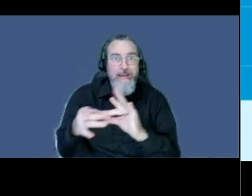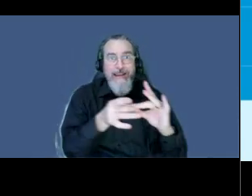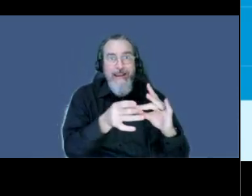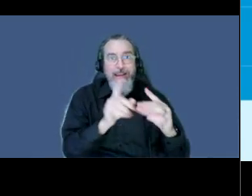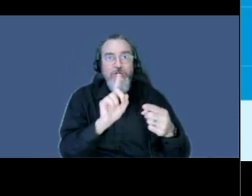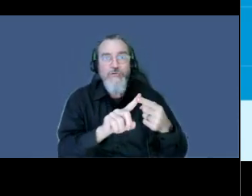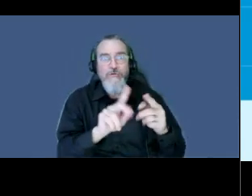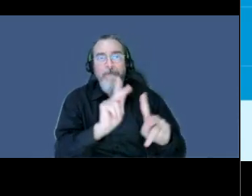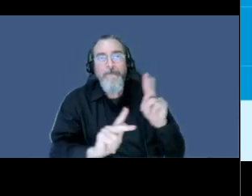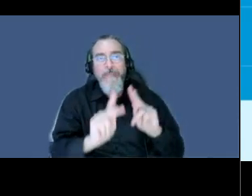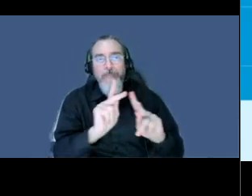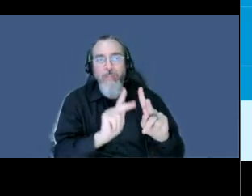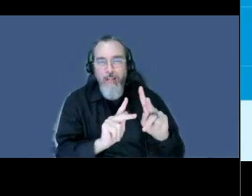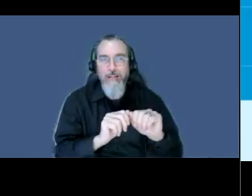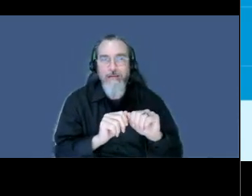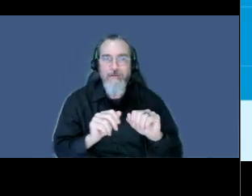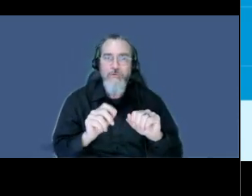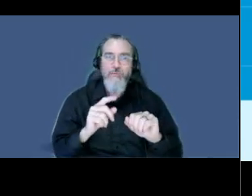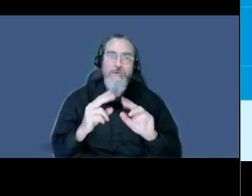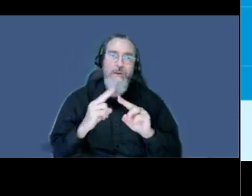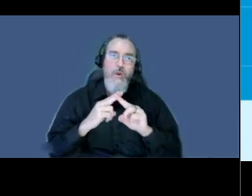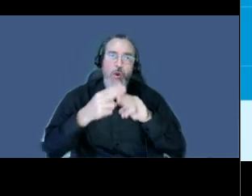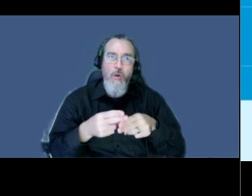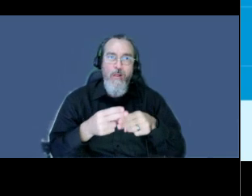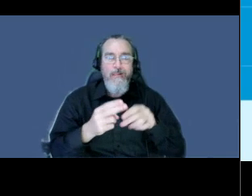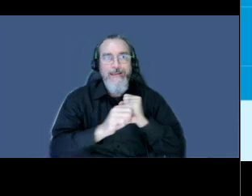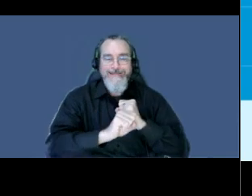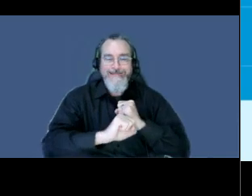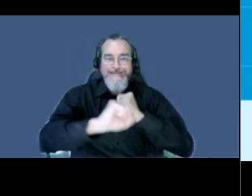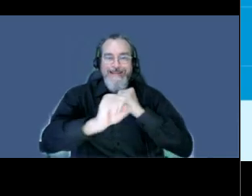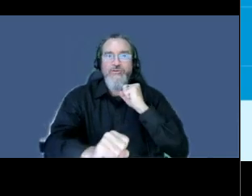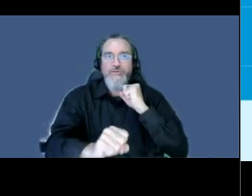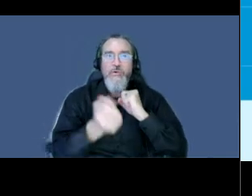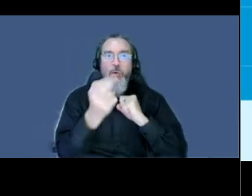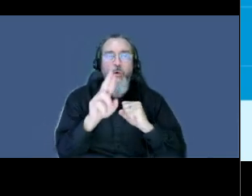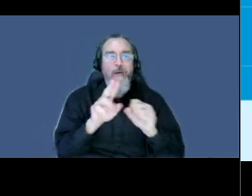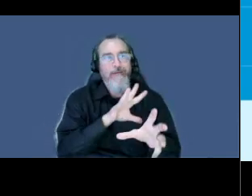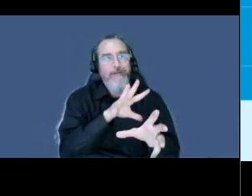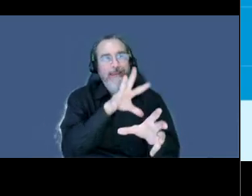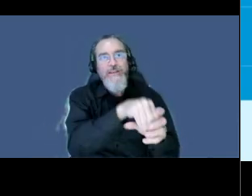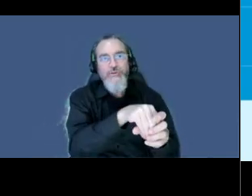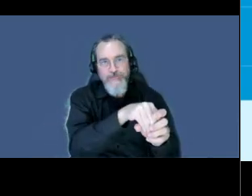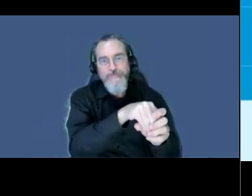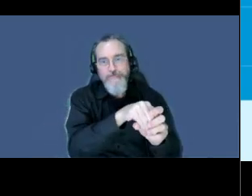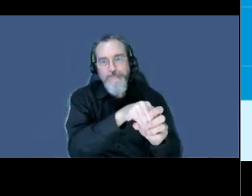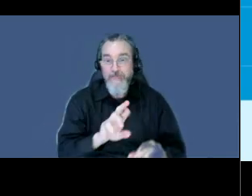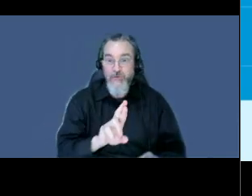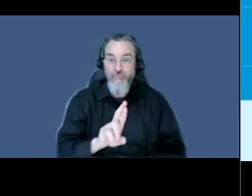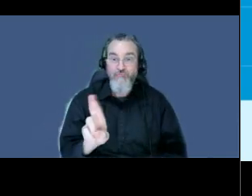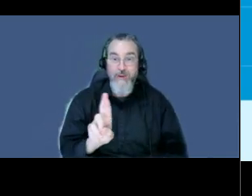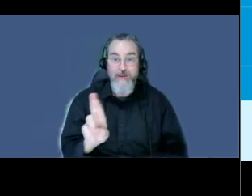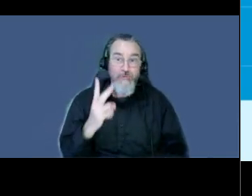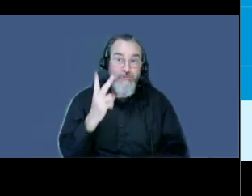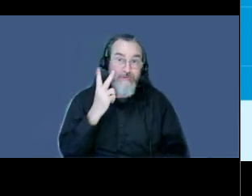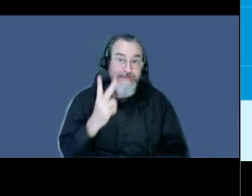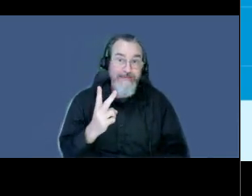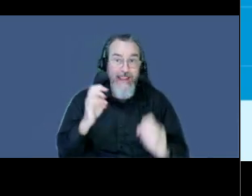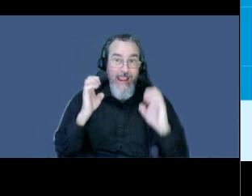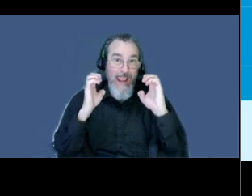we call that at times extension or engagement. And then off to the right, the education that can